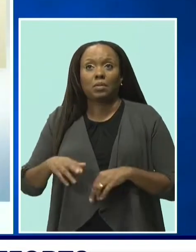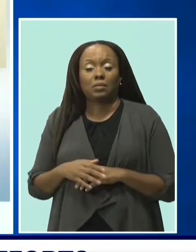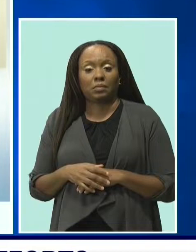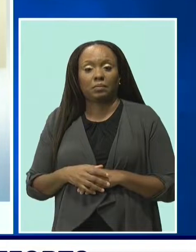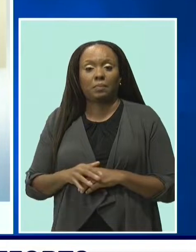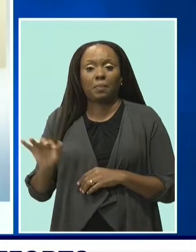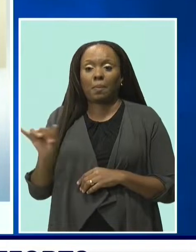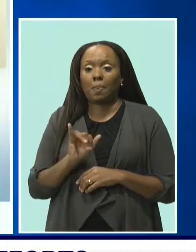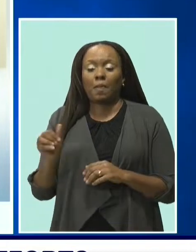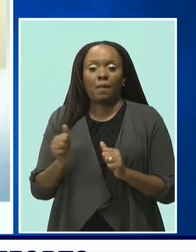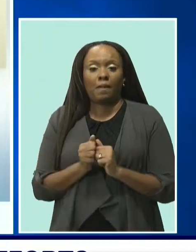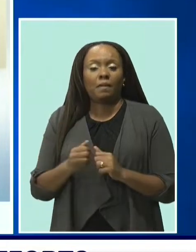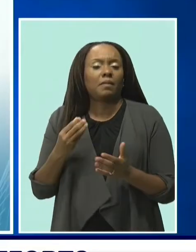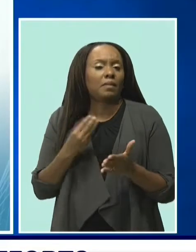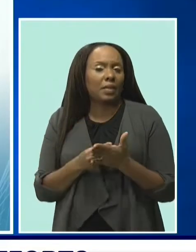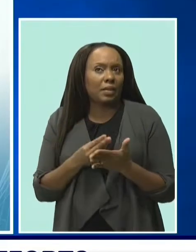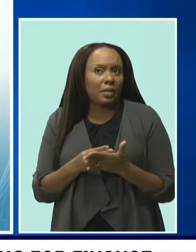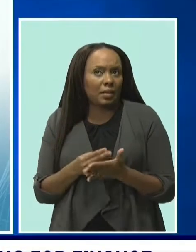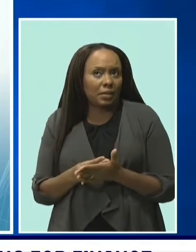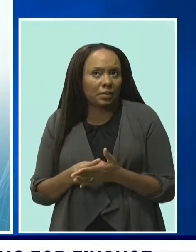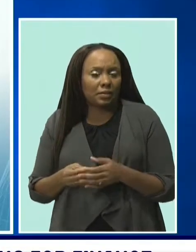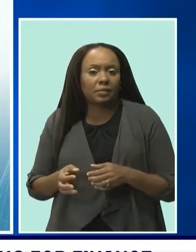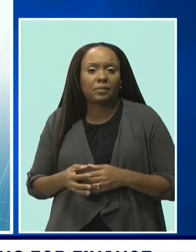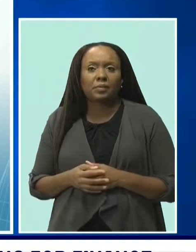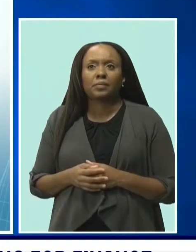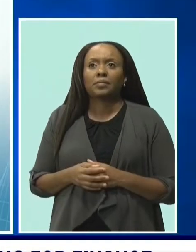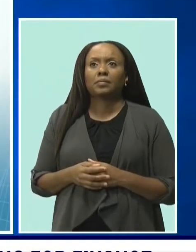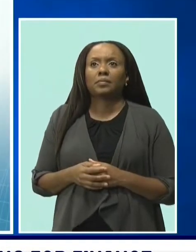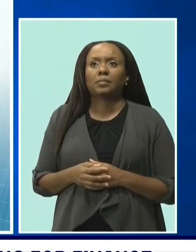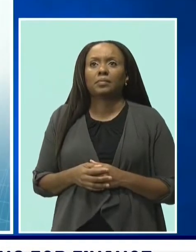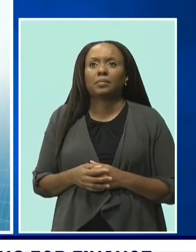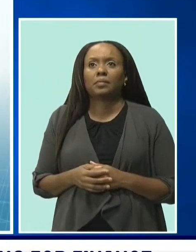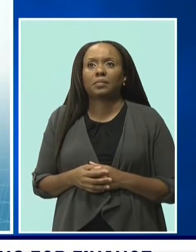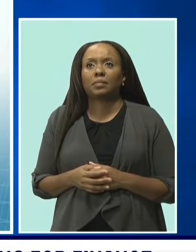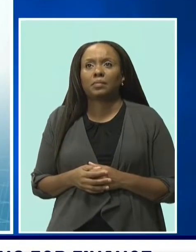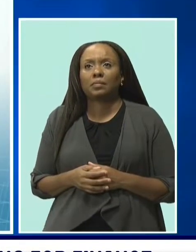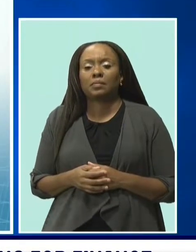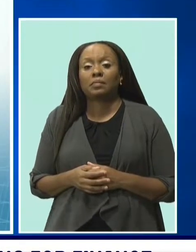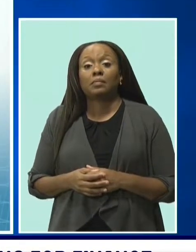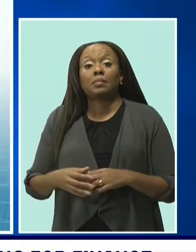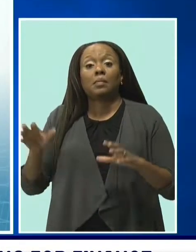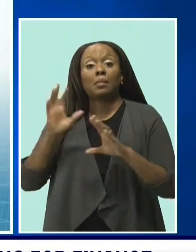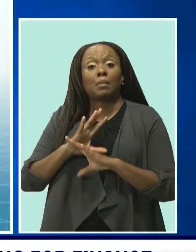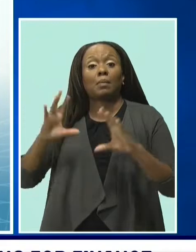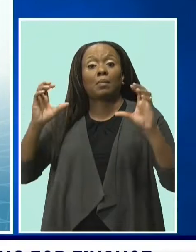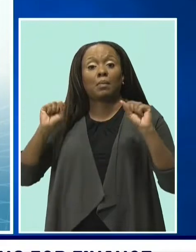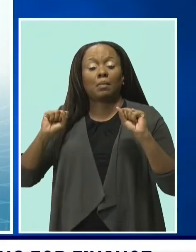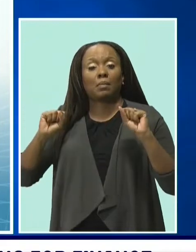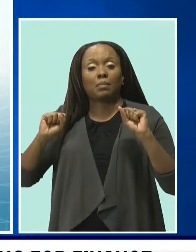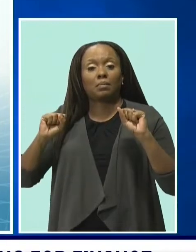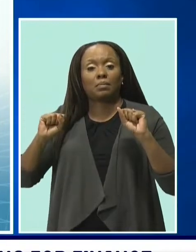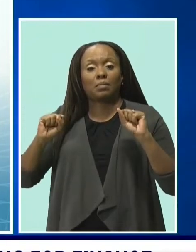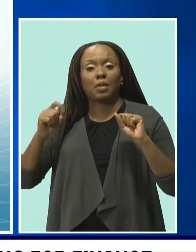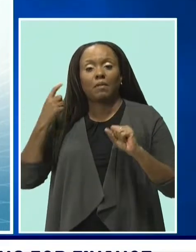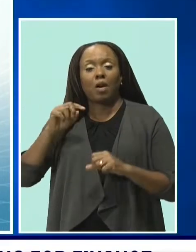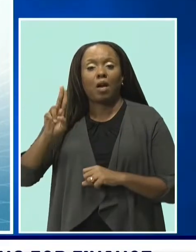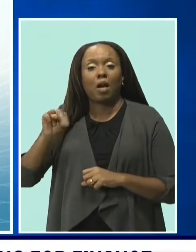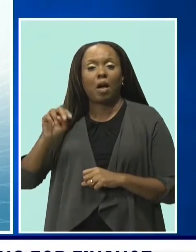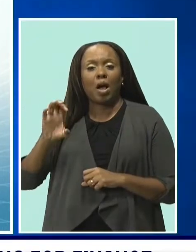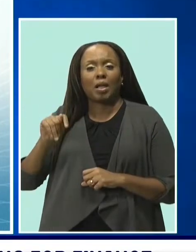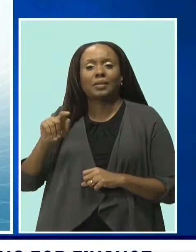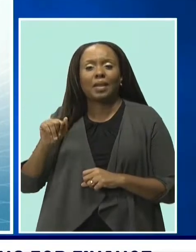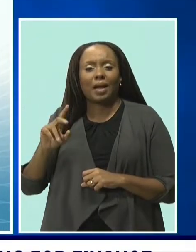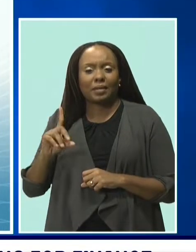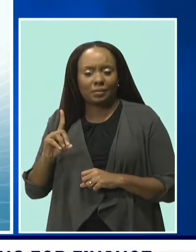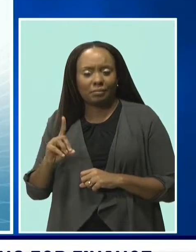with financial instruments. Now, President of UNCTAD 15, Prime Minister Mia Mottley, has reiterated